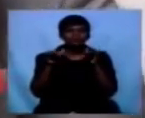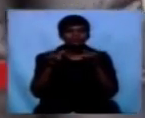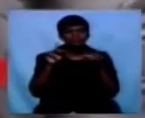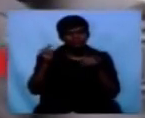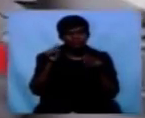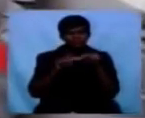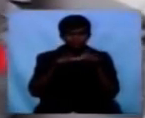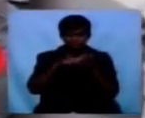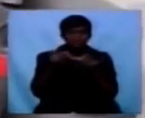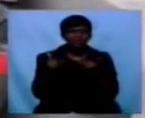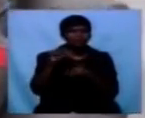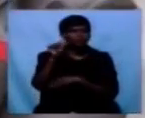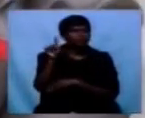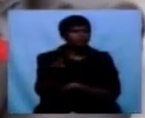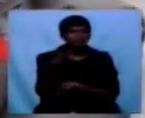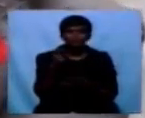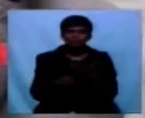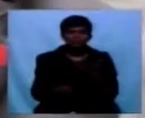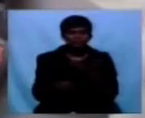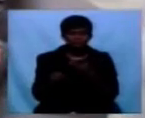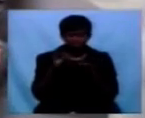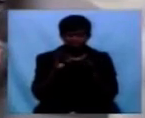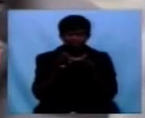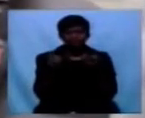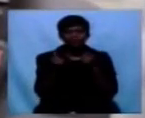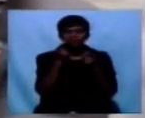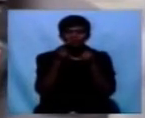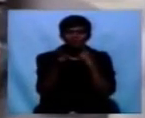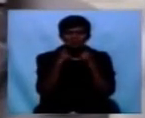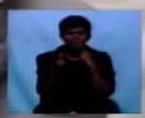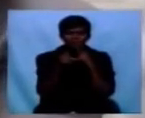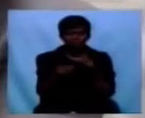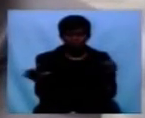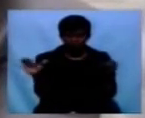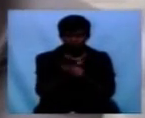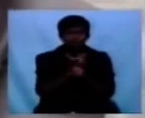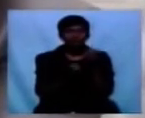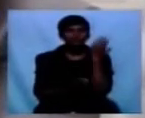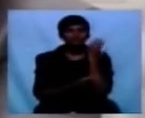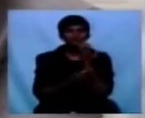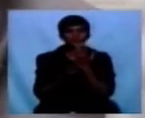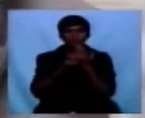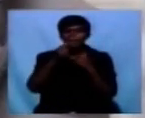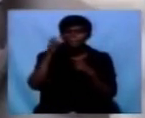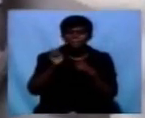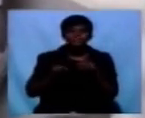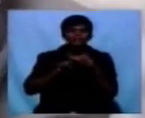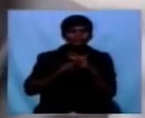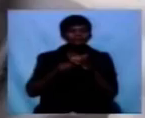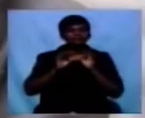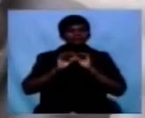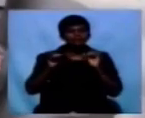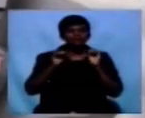pay. So the question is, if we want to talk about meaningful and sustainable development, we must begin